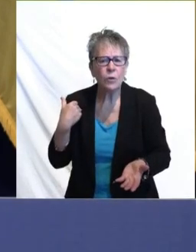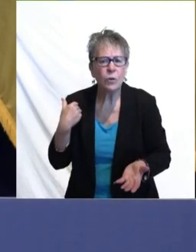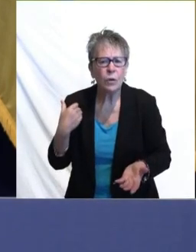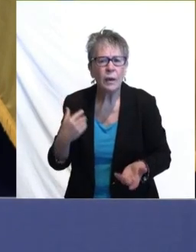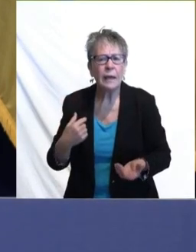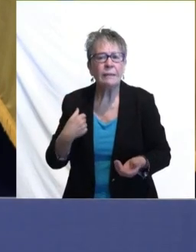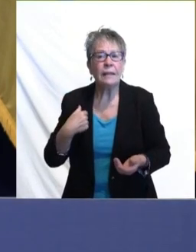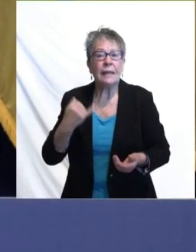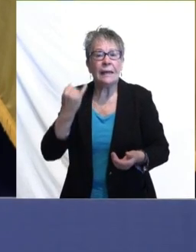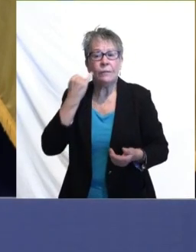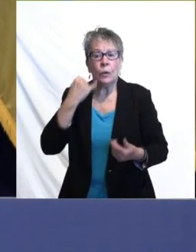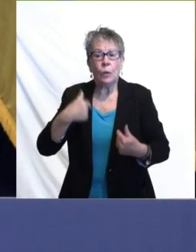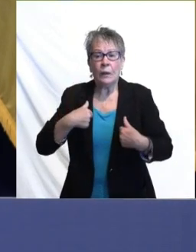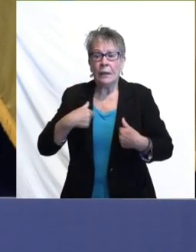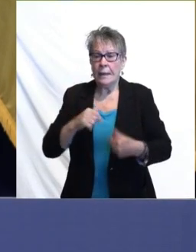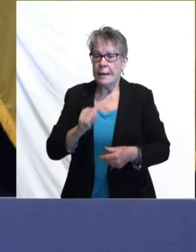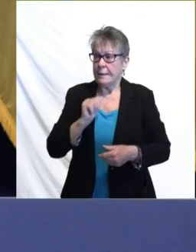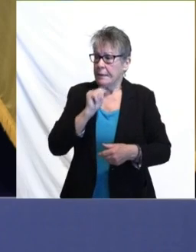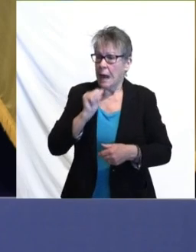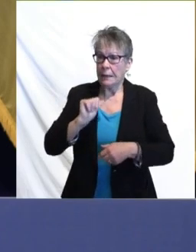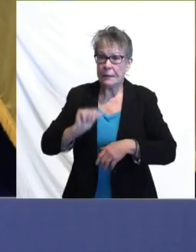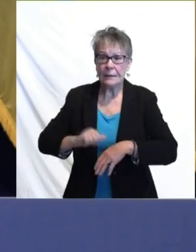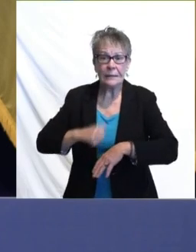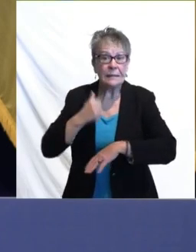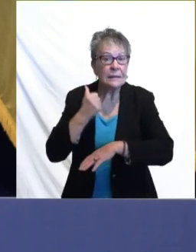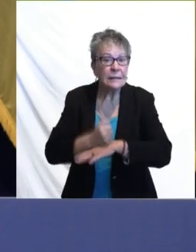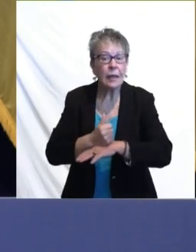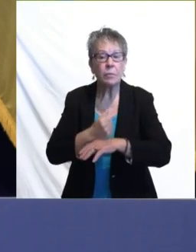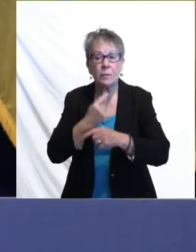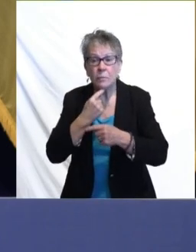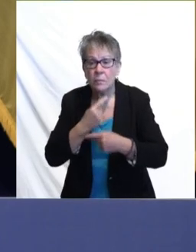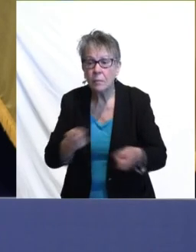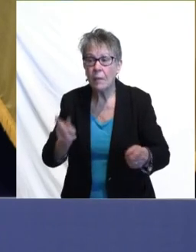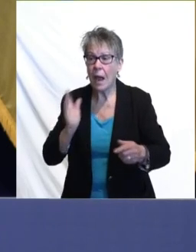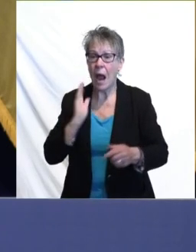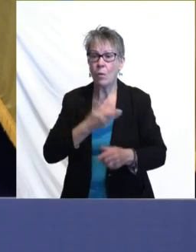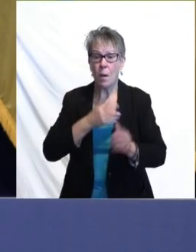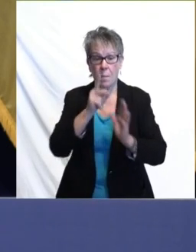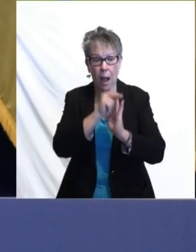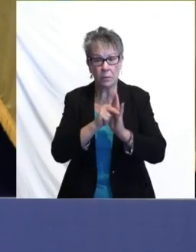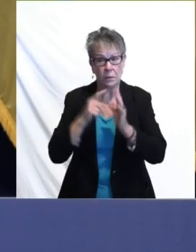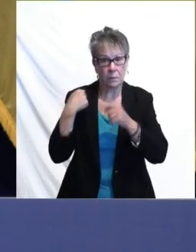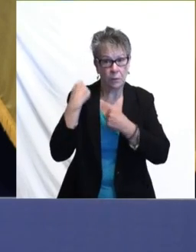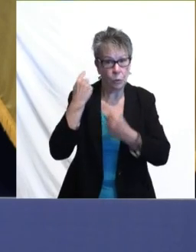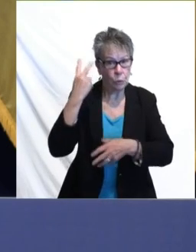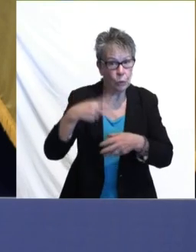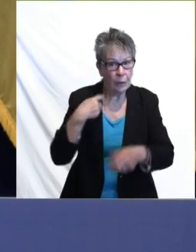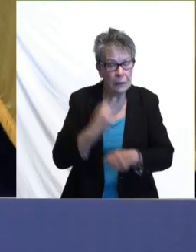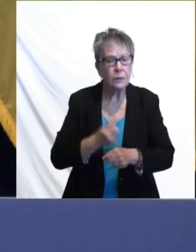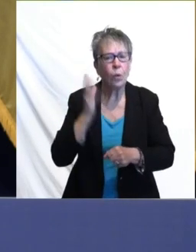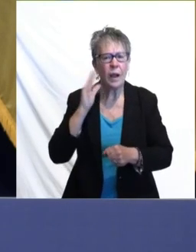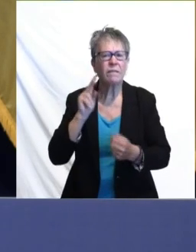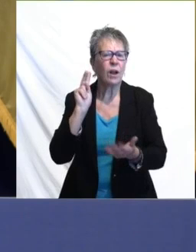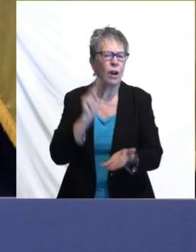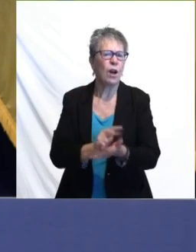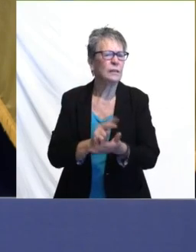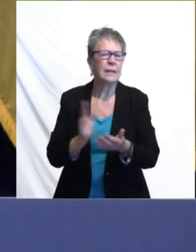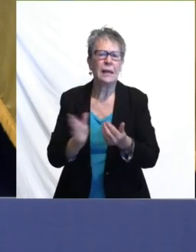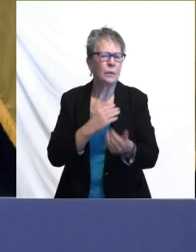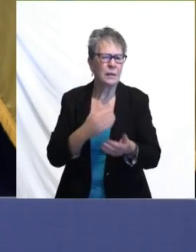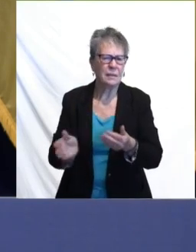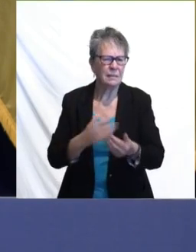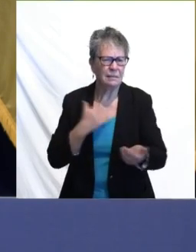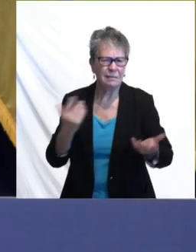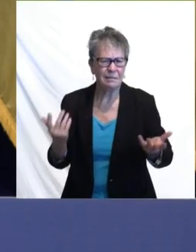we had not put the policies in place over the past 4 years, we would have been washed away as well. And so I